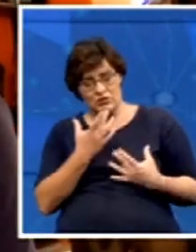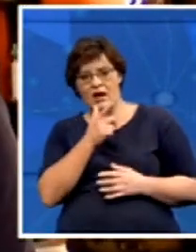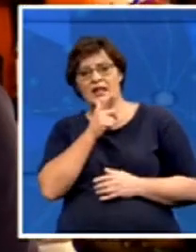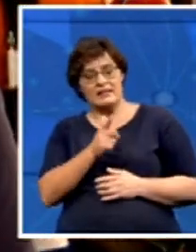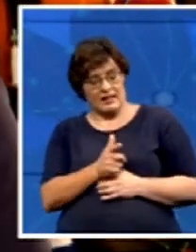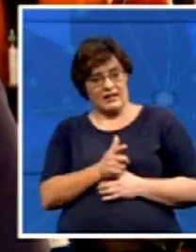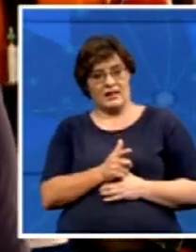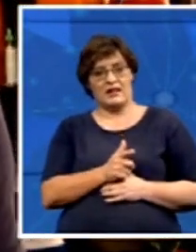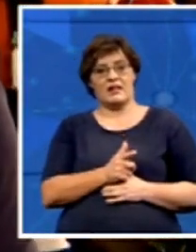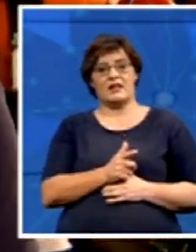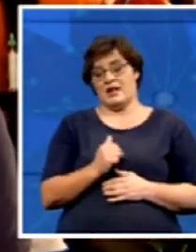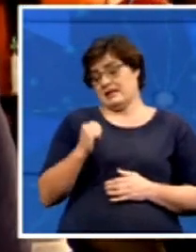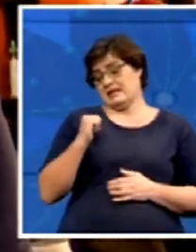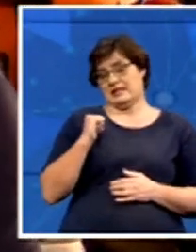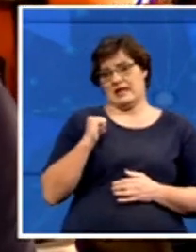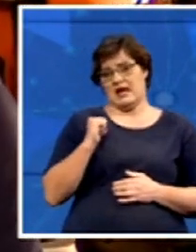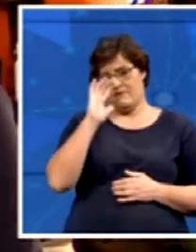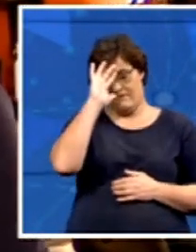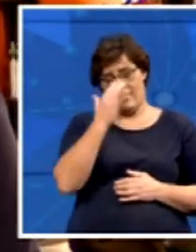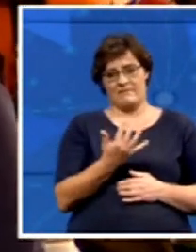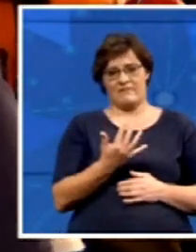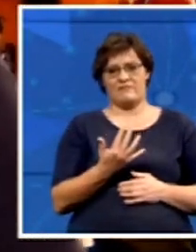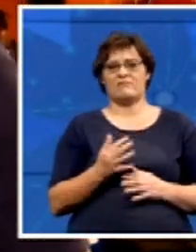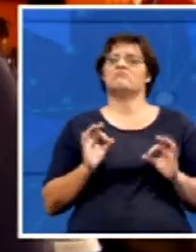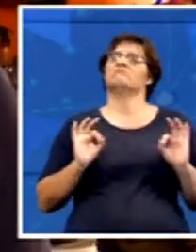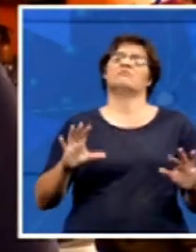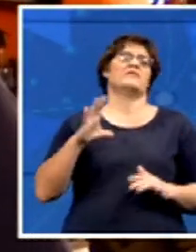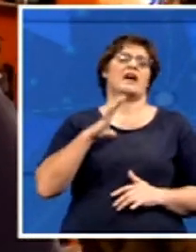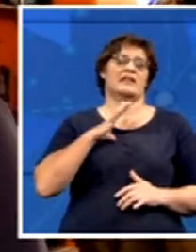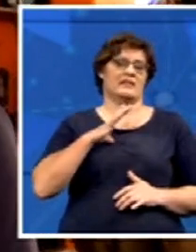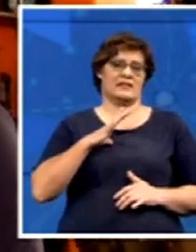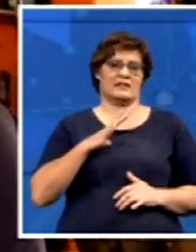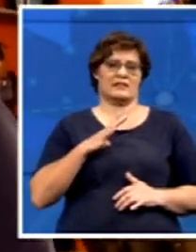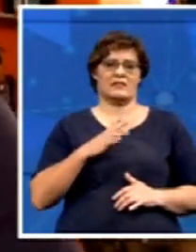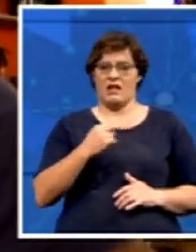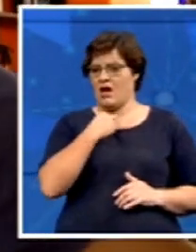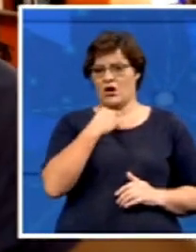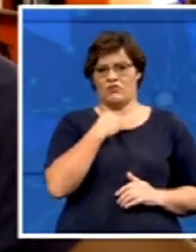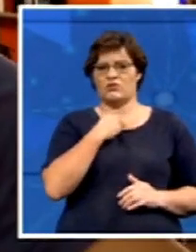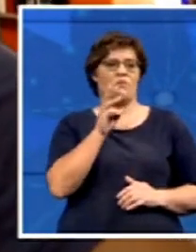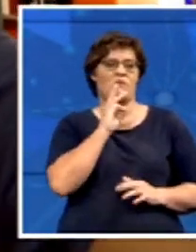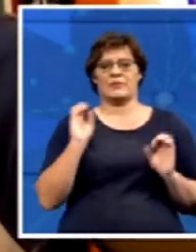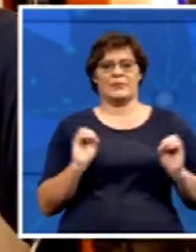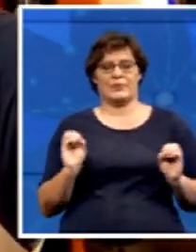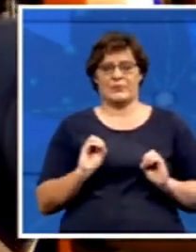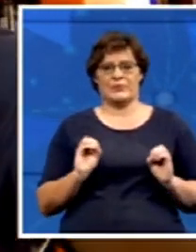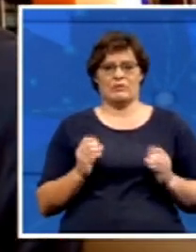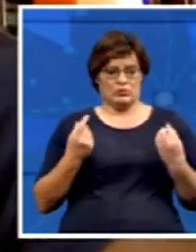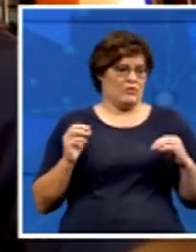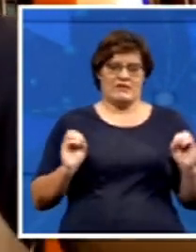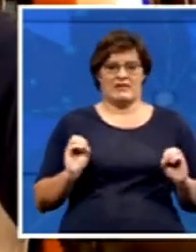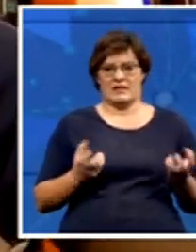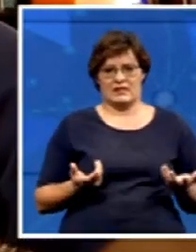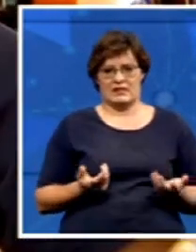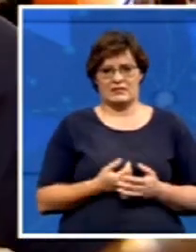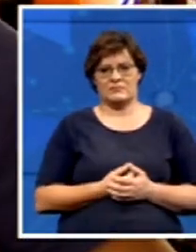at 5 o'clock it will be fine. Unfortunately, we don't have any water now. We can't do anything. As you see, the customer, they